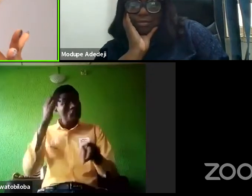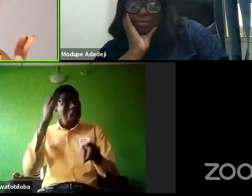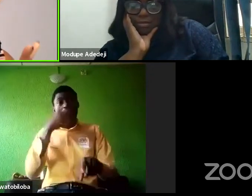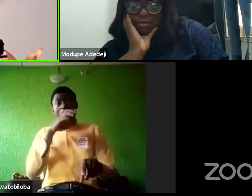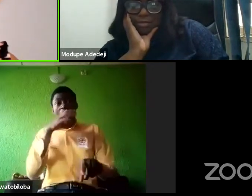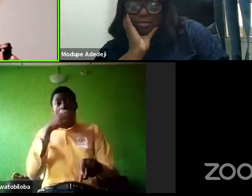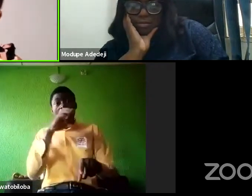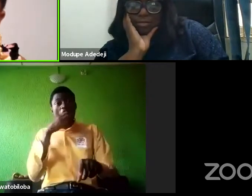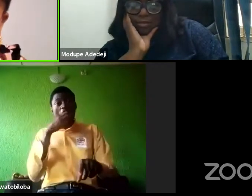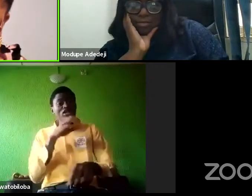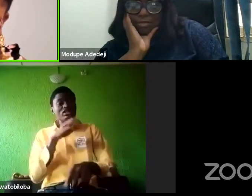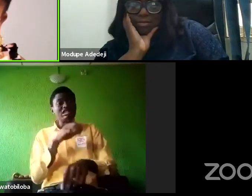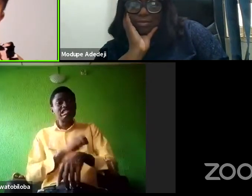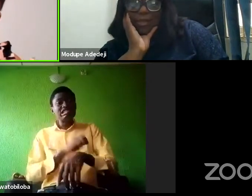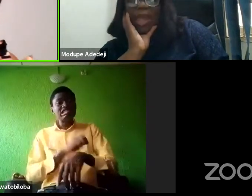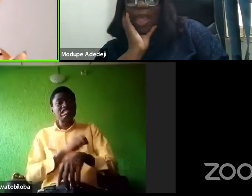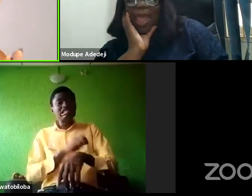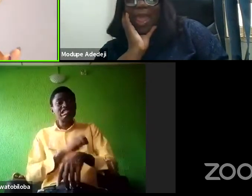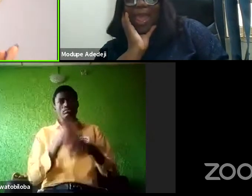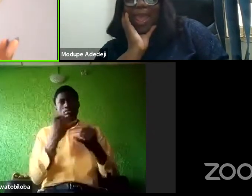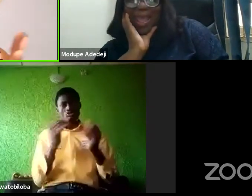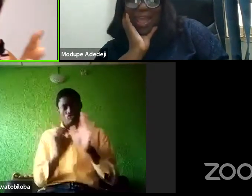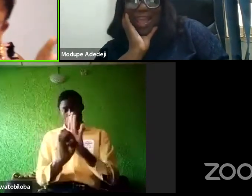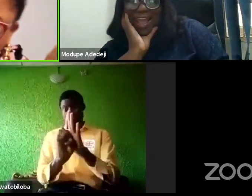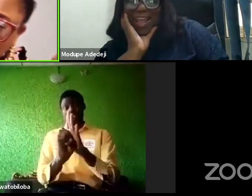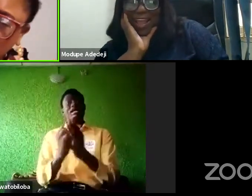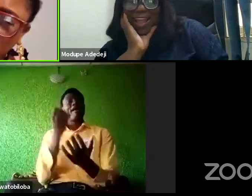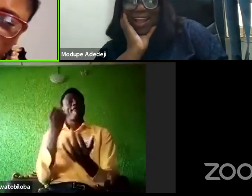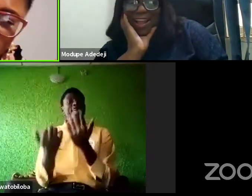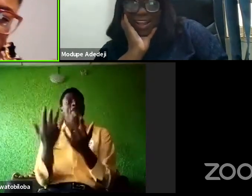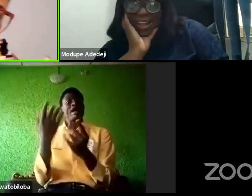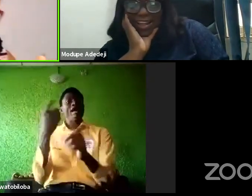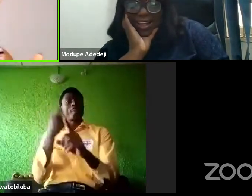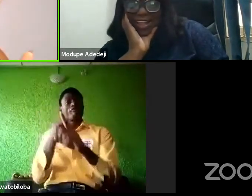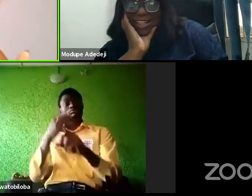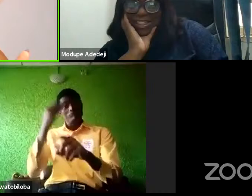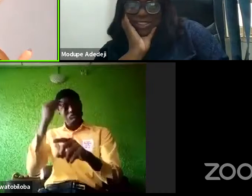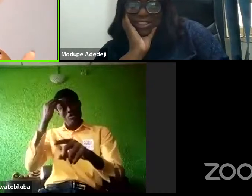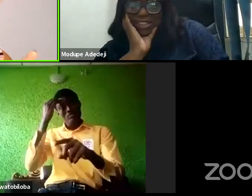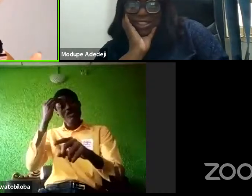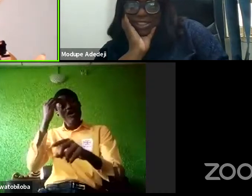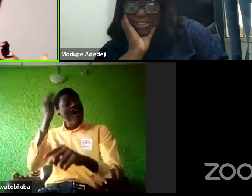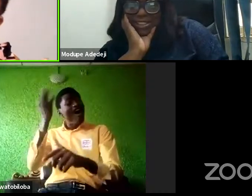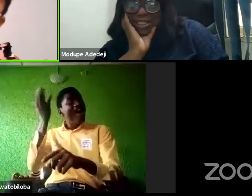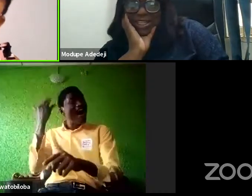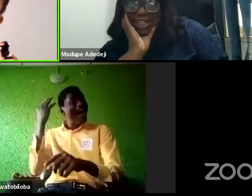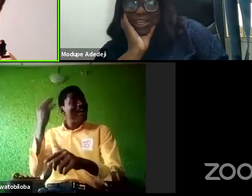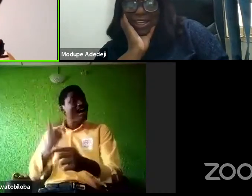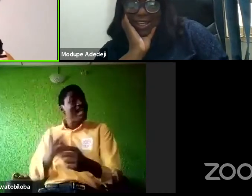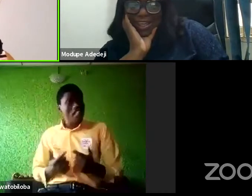the kind of fire that comes from Adogon, and I'm picturing those Christmas meets,